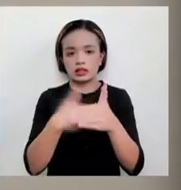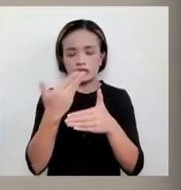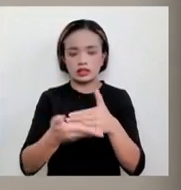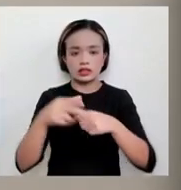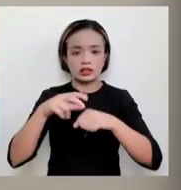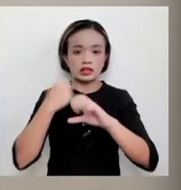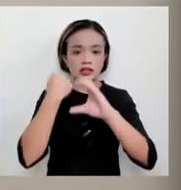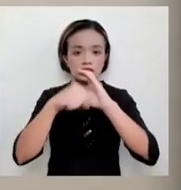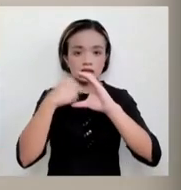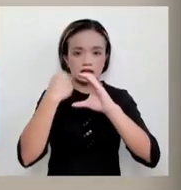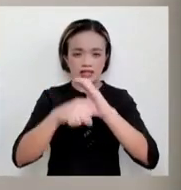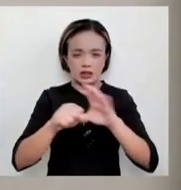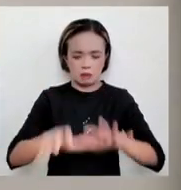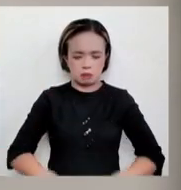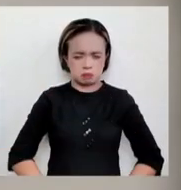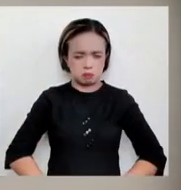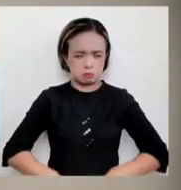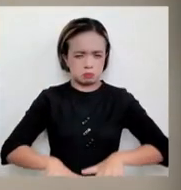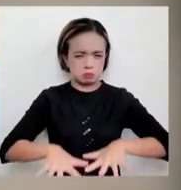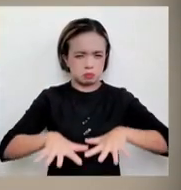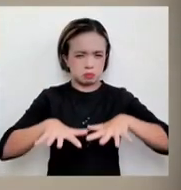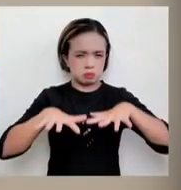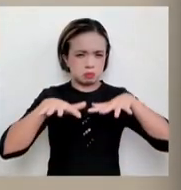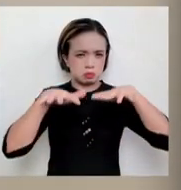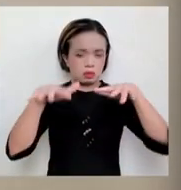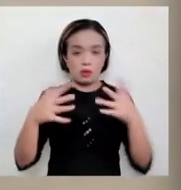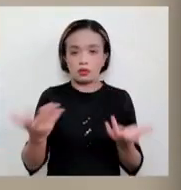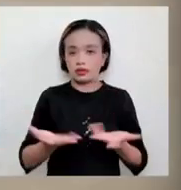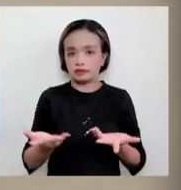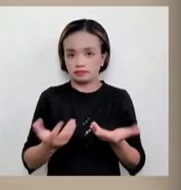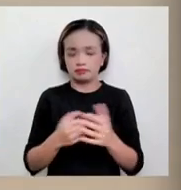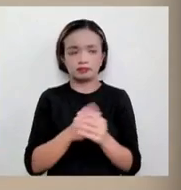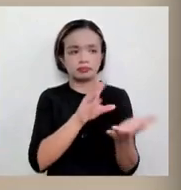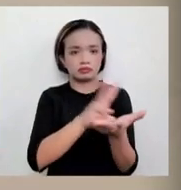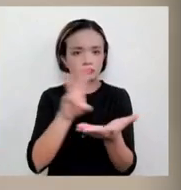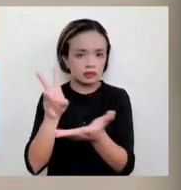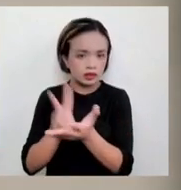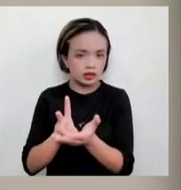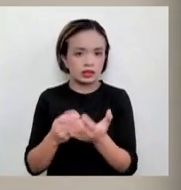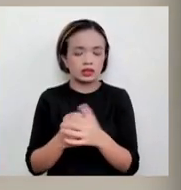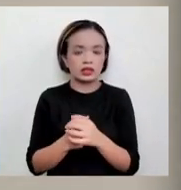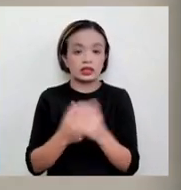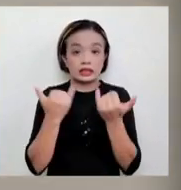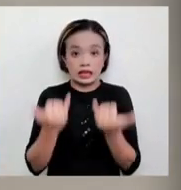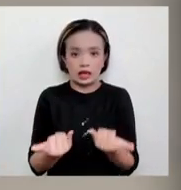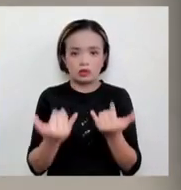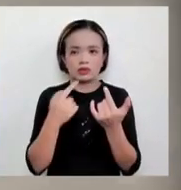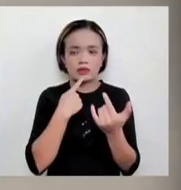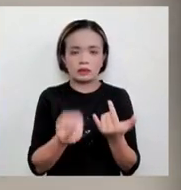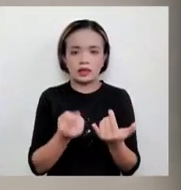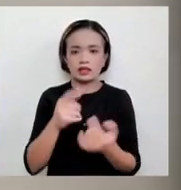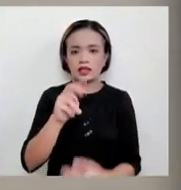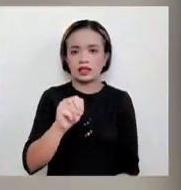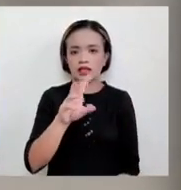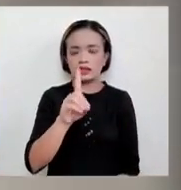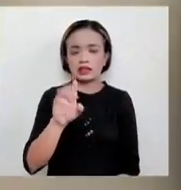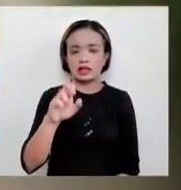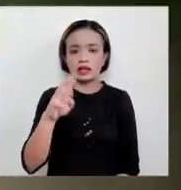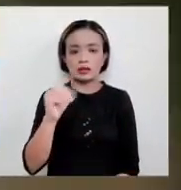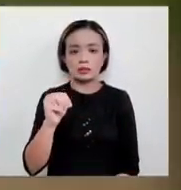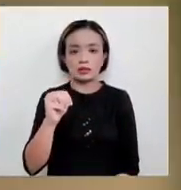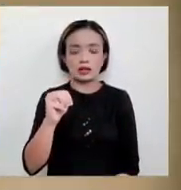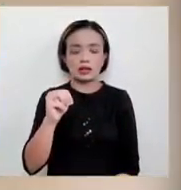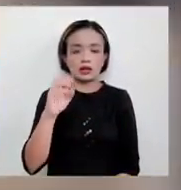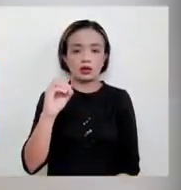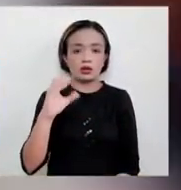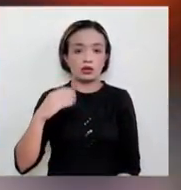where heavy flooding was recorded, especially in the low-lying areas, the water has subsided now, according to MDRRM Officer